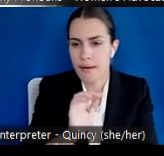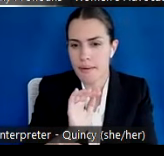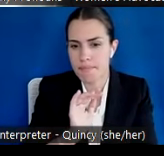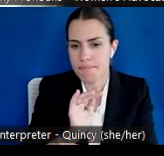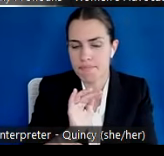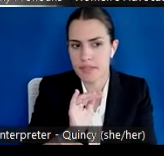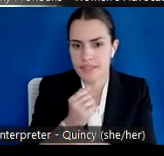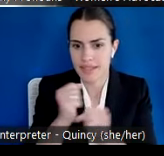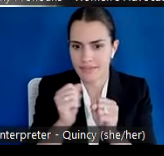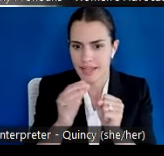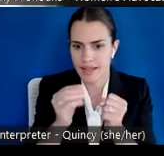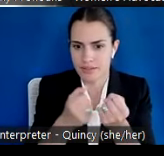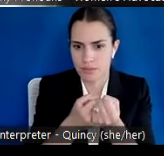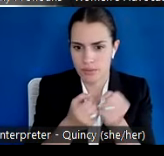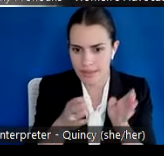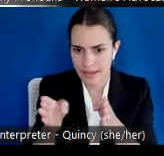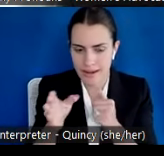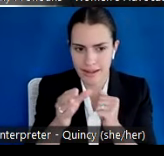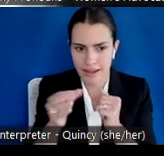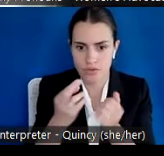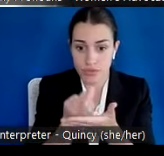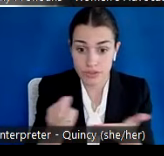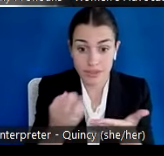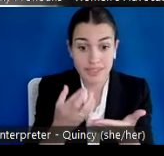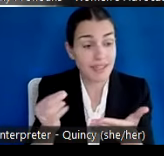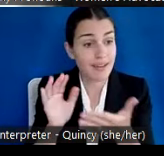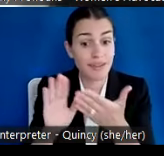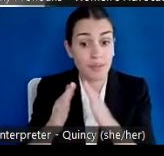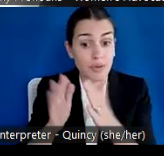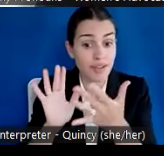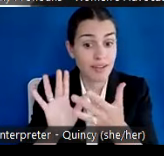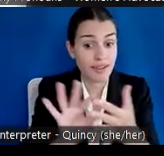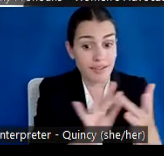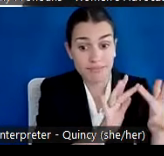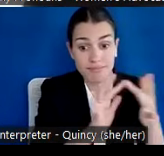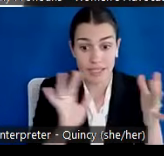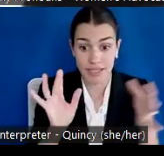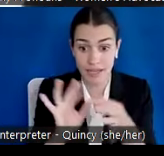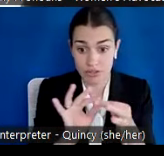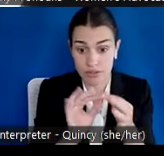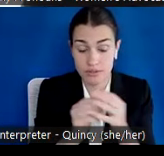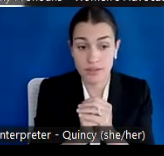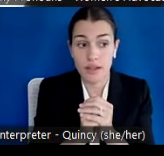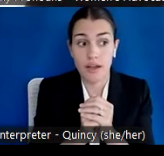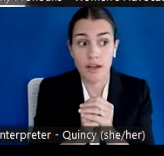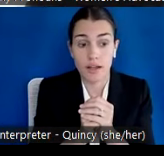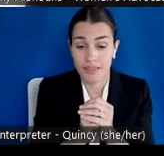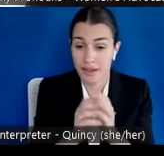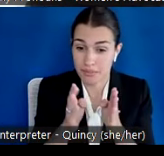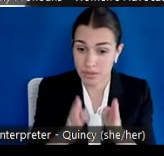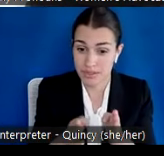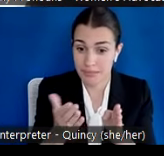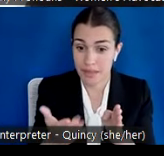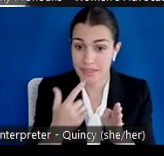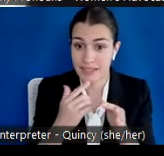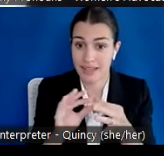safety and support planning and also resources and community connections. This person may be in a situation where now they're saying, it turns